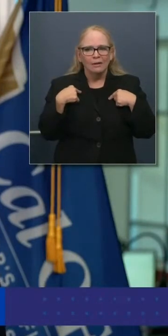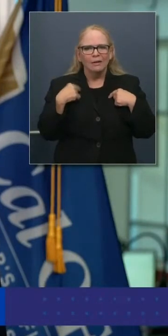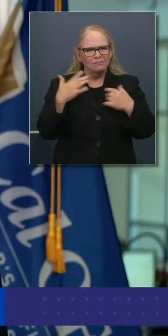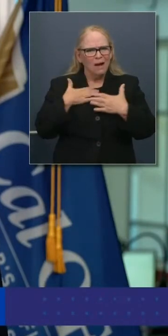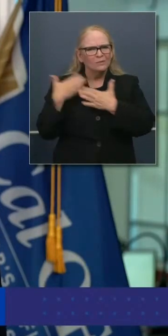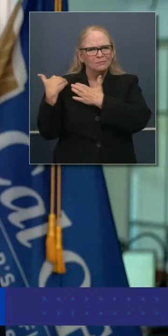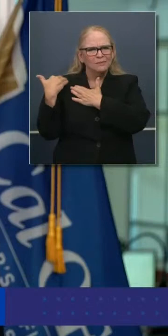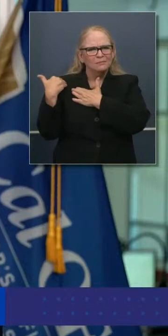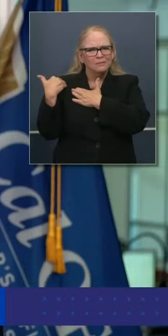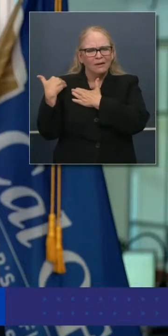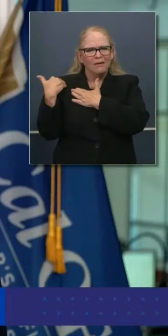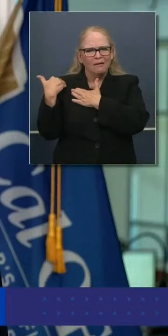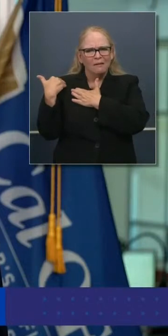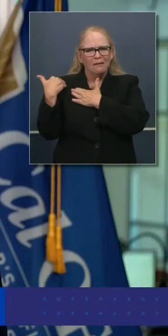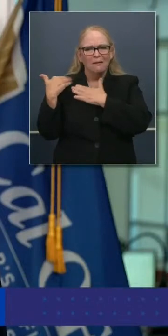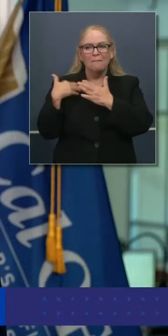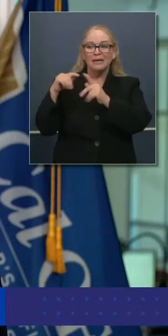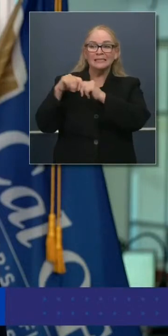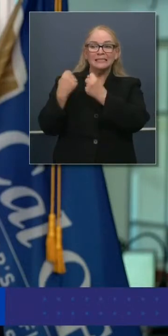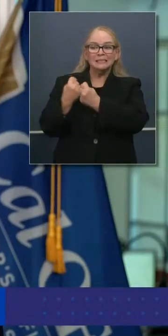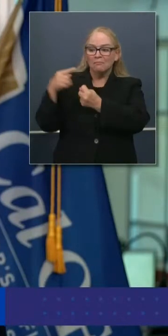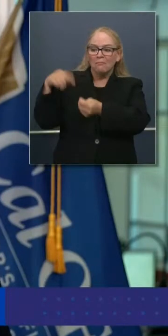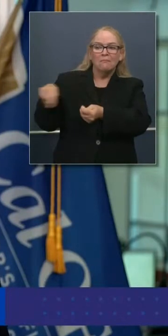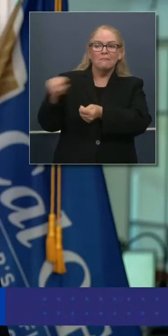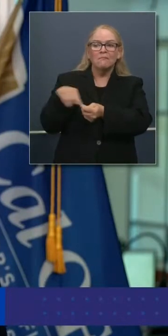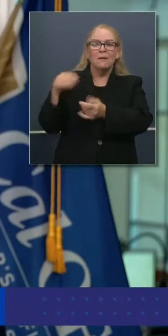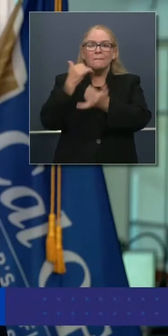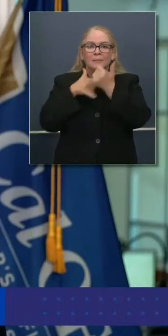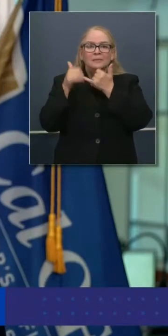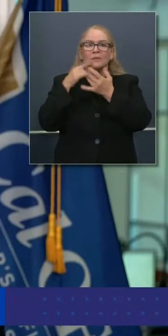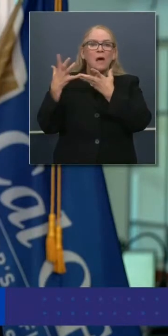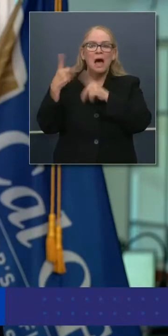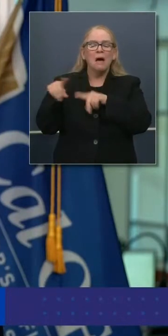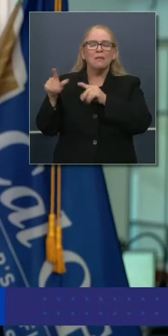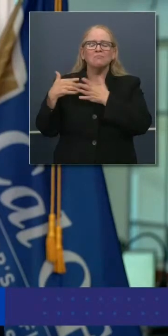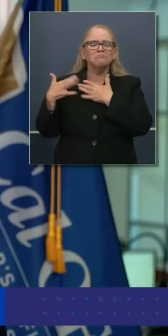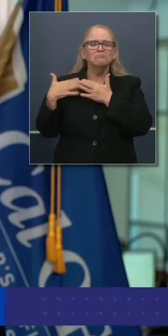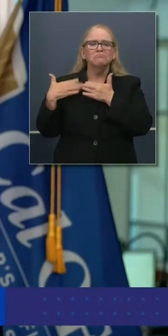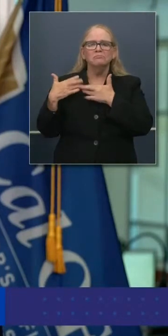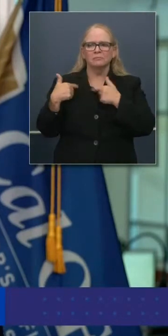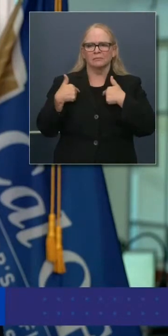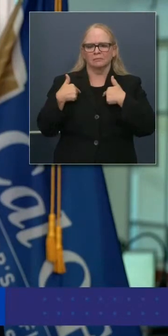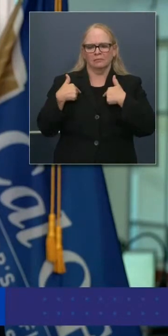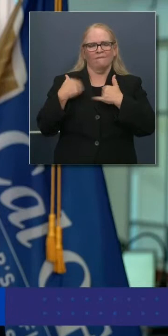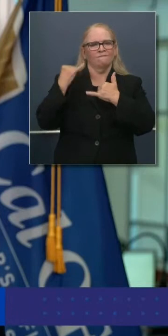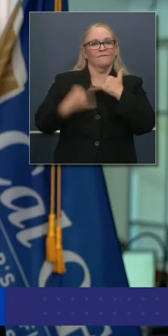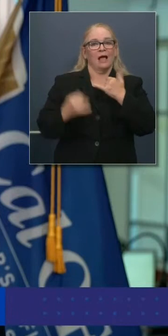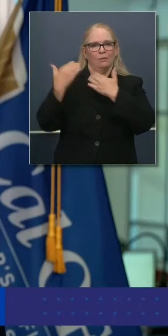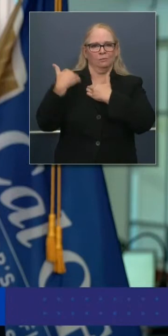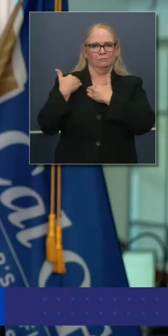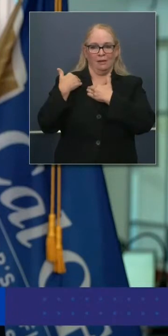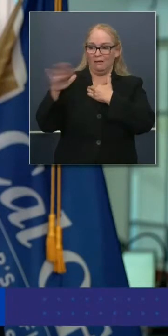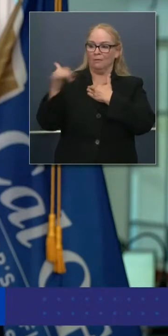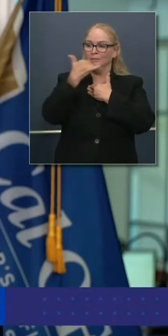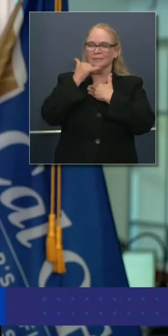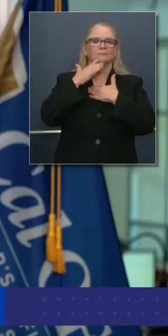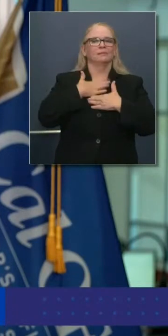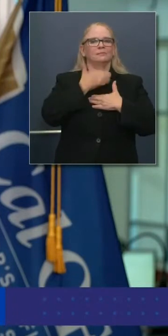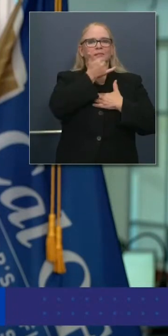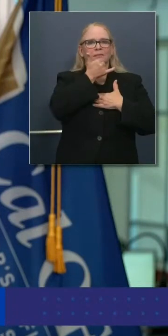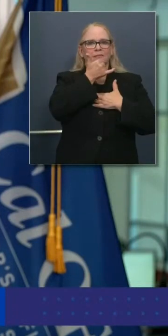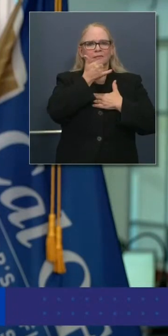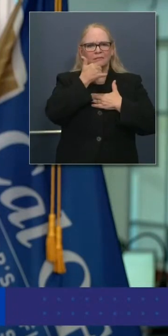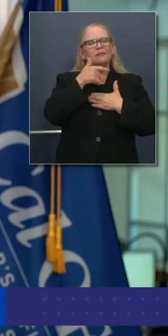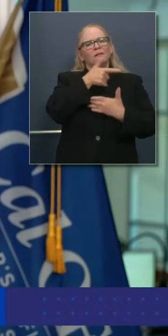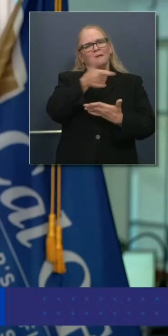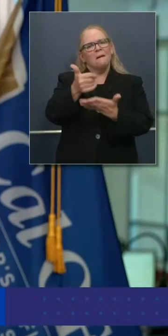it extends to my team, and it extends to our efforts to keep you safe, to keep you healthy, and to mitigate the spread of this disease. I want to